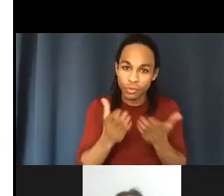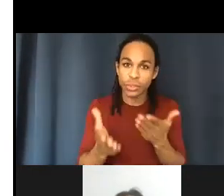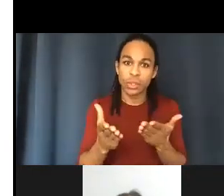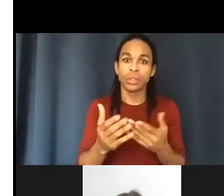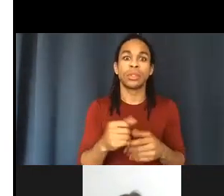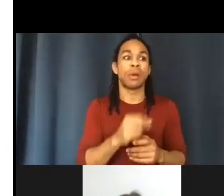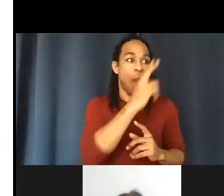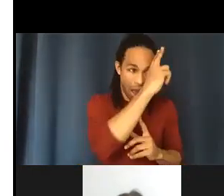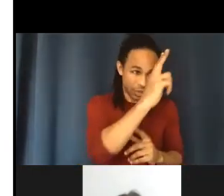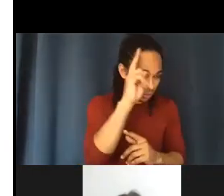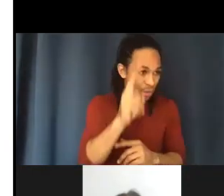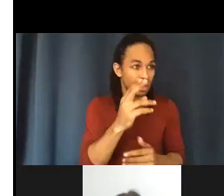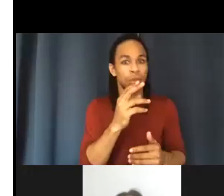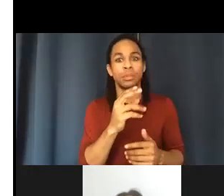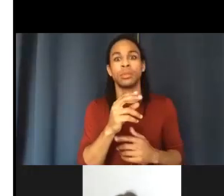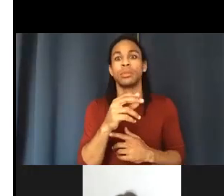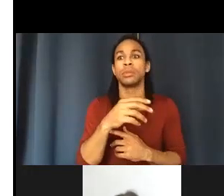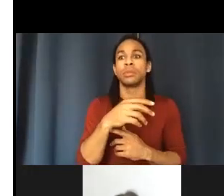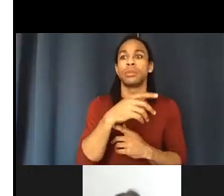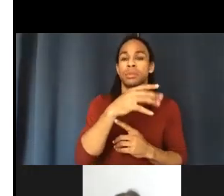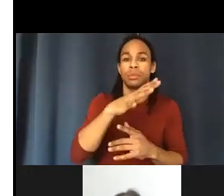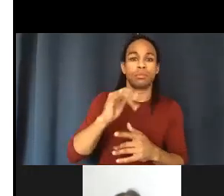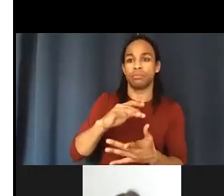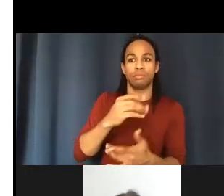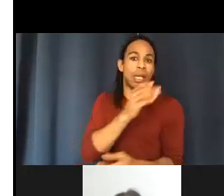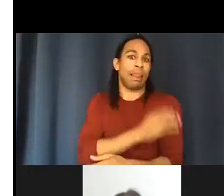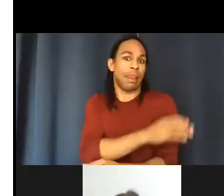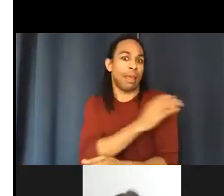being gender sensitive, and recognize the vulnerabilities that